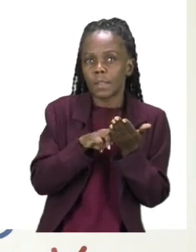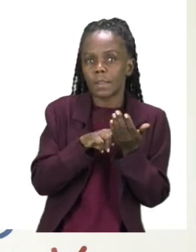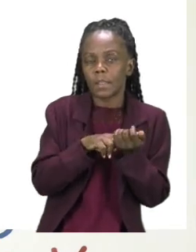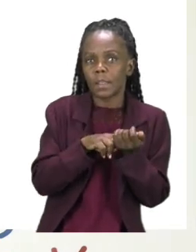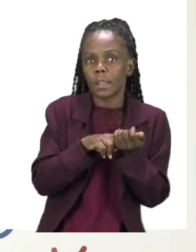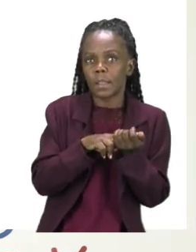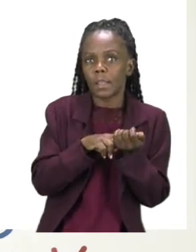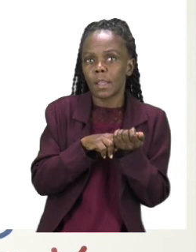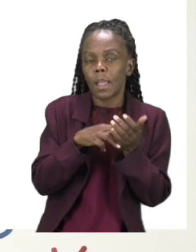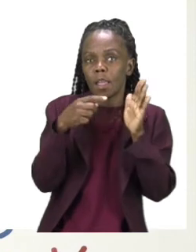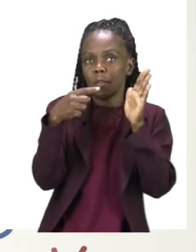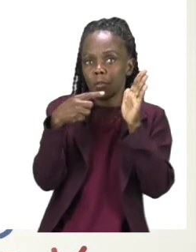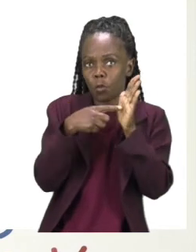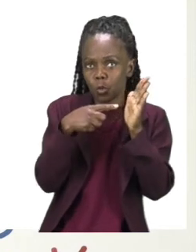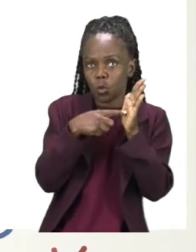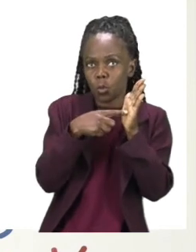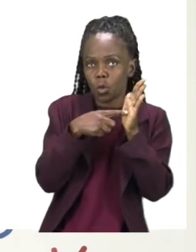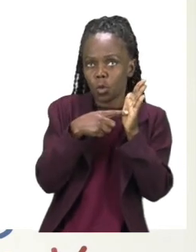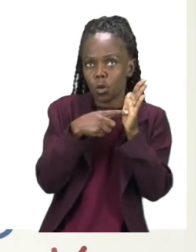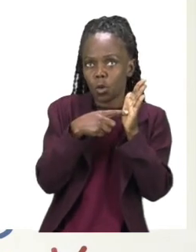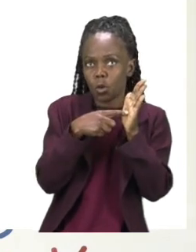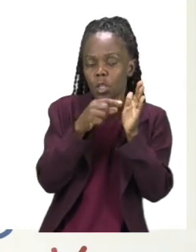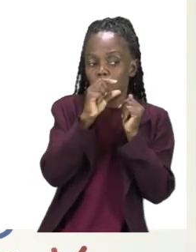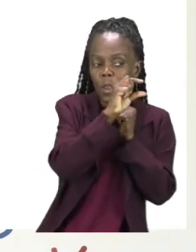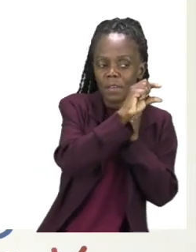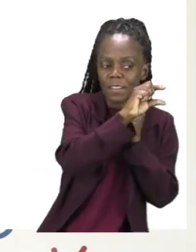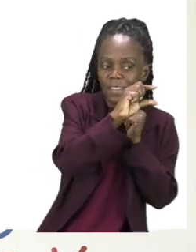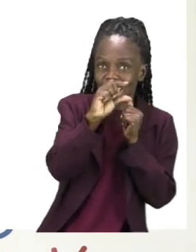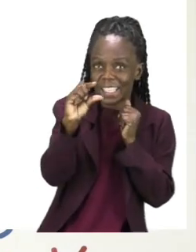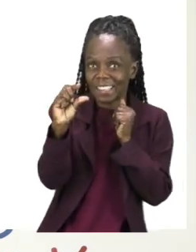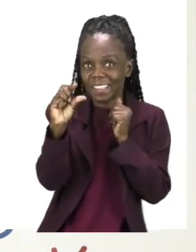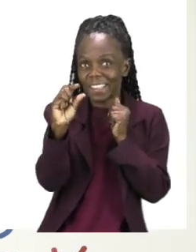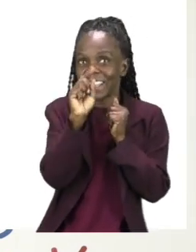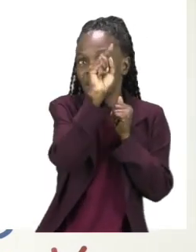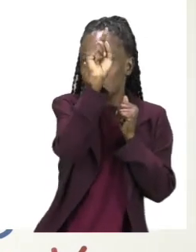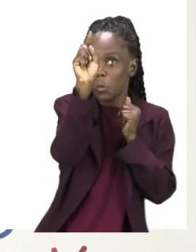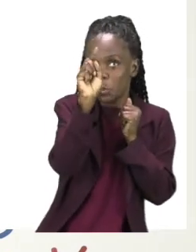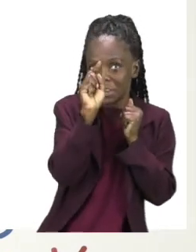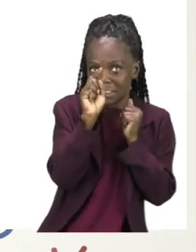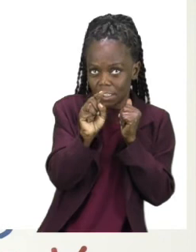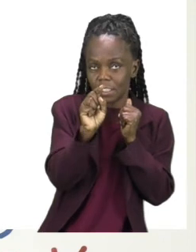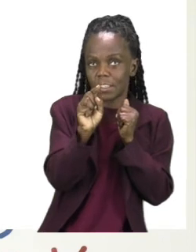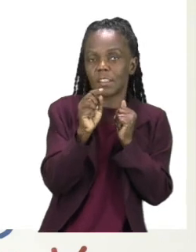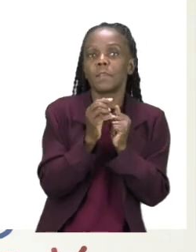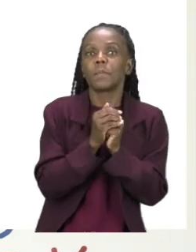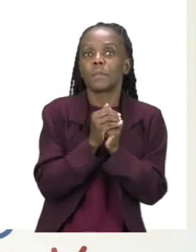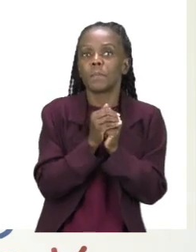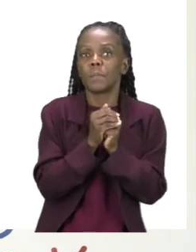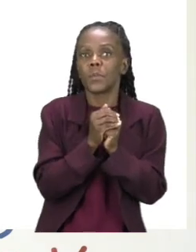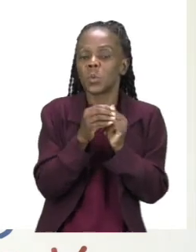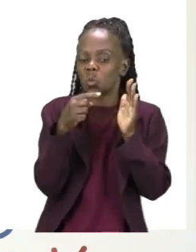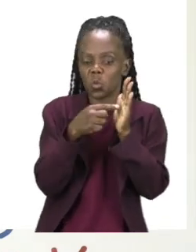at questions, and at the end of a question is a question mark.